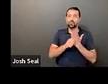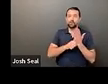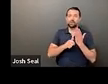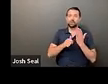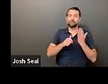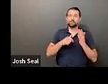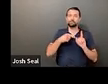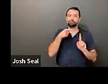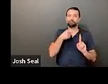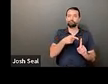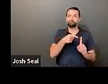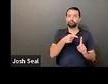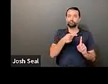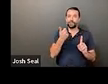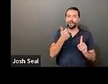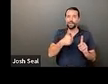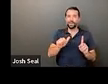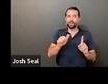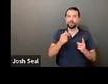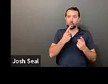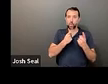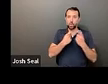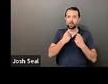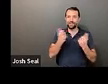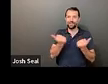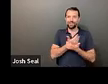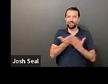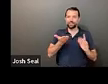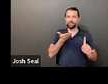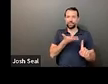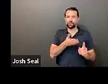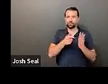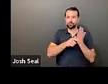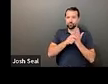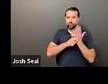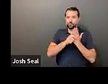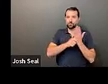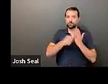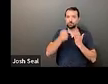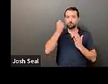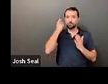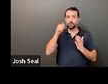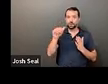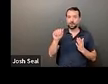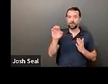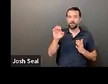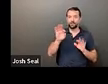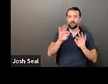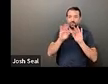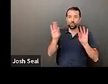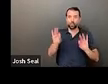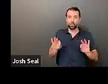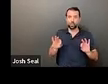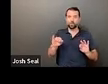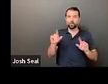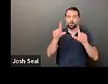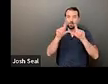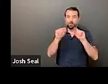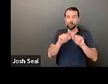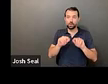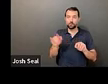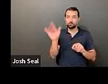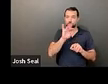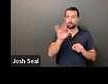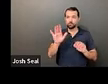these, all that info is in the procedural manual. But for the AE form, no blank boxes. Make sure up at the top left hand,